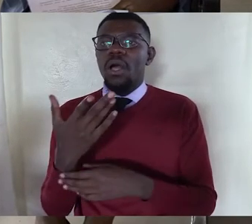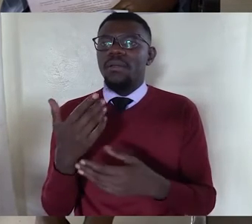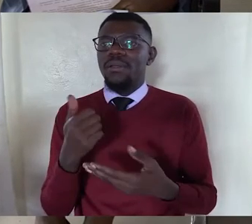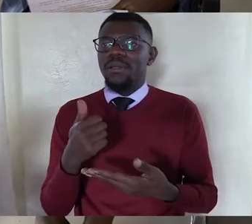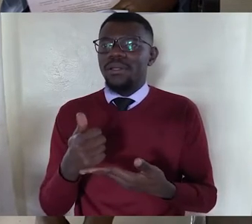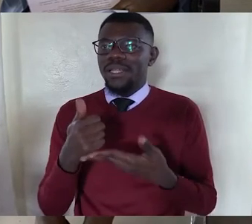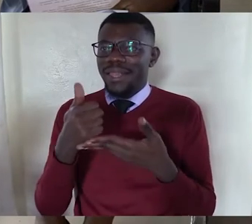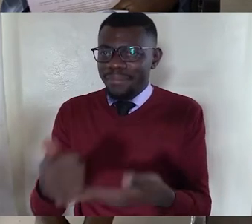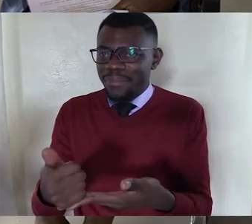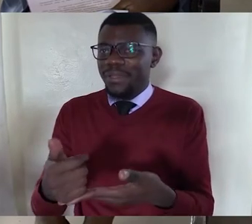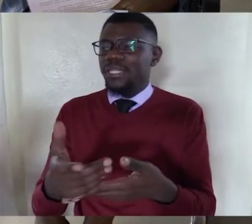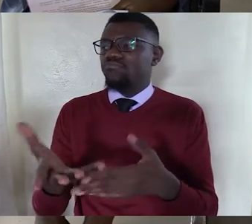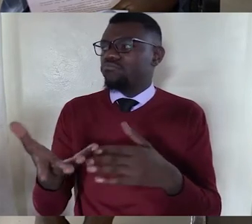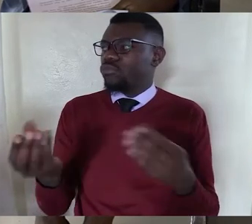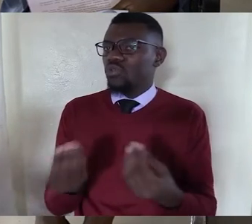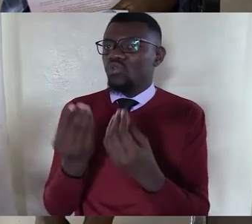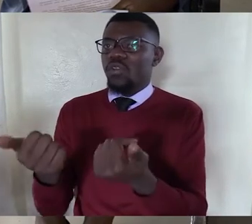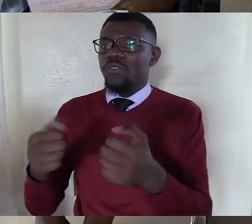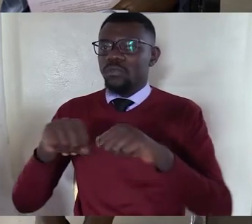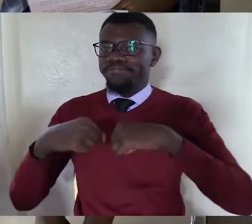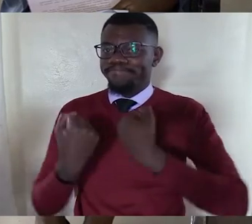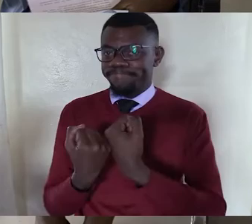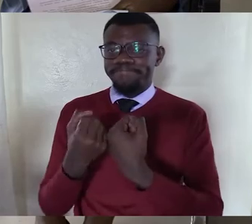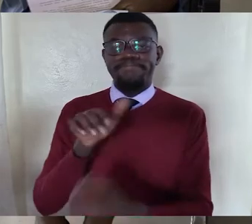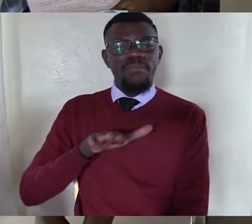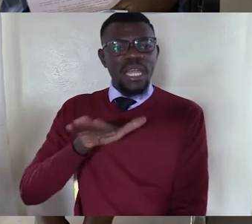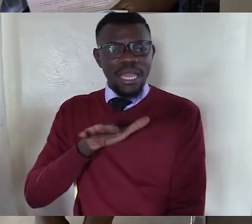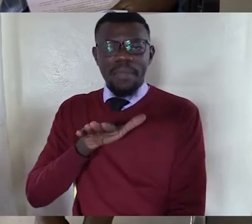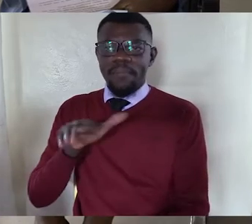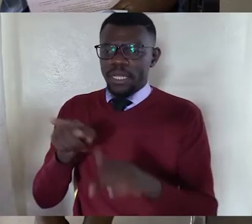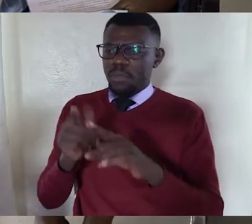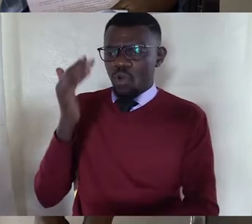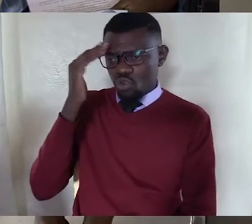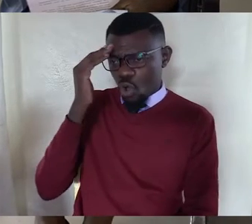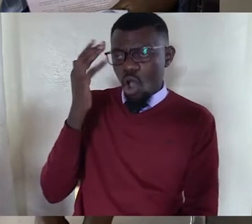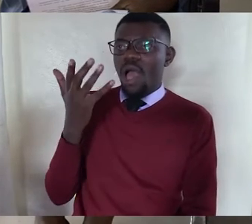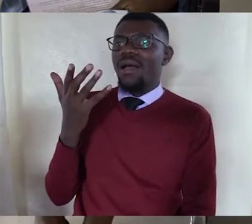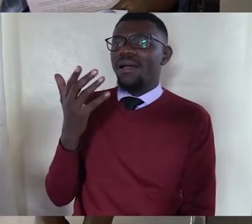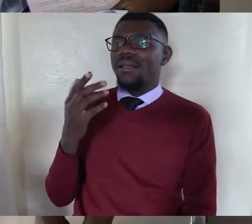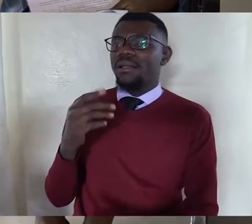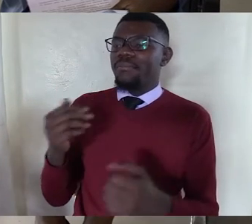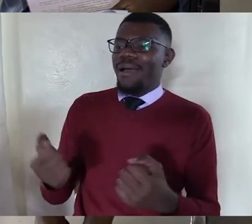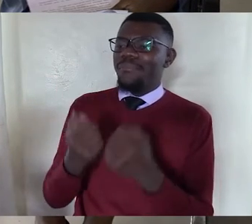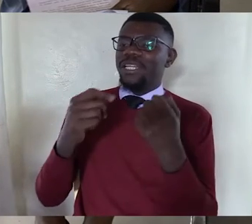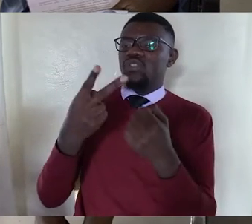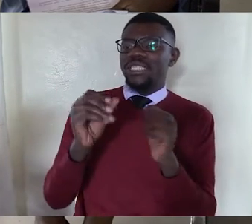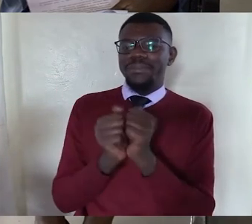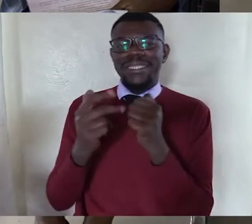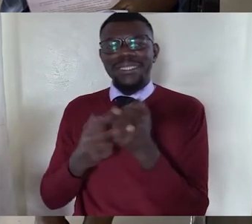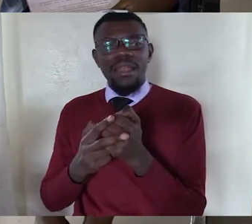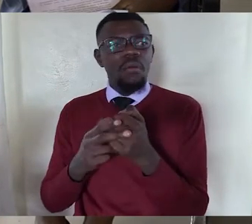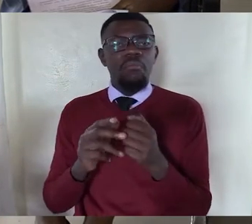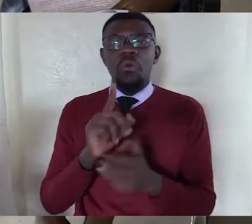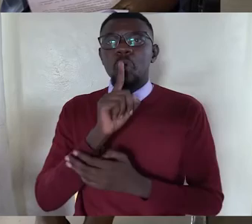bring sanity in the social spaces? And we know Cambridge Analytica happened in 2017, so we are not